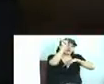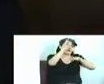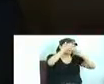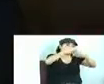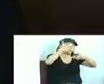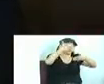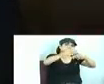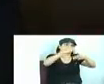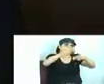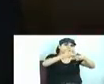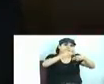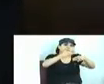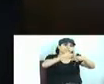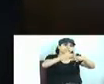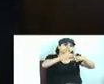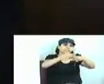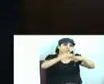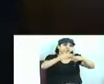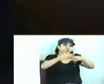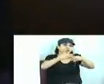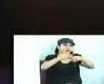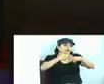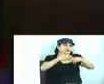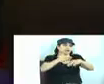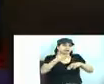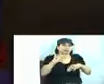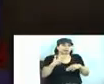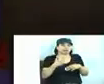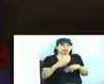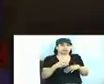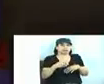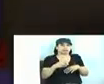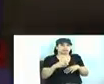window and the hard back supporting the target. And I don't know, it must have bounced like